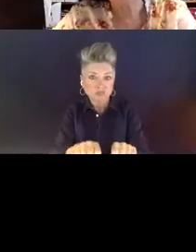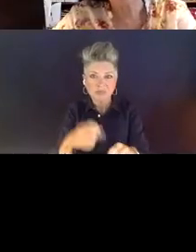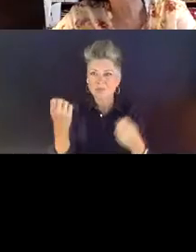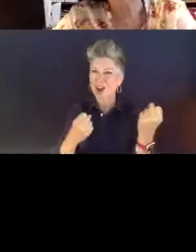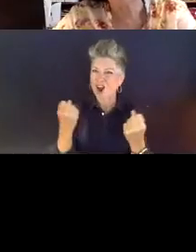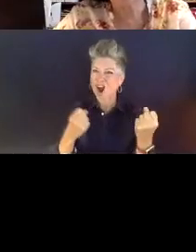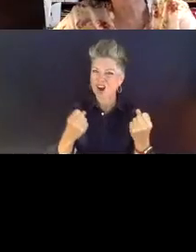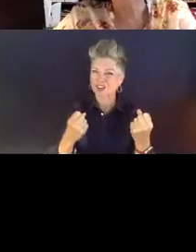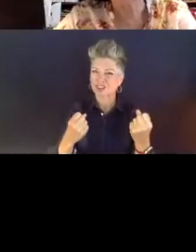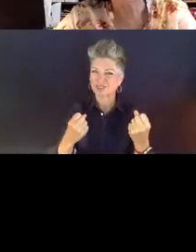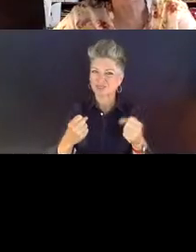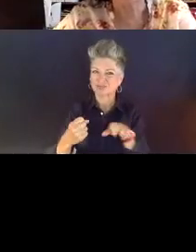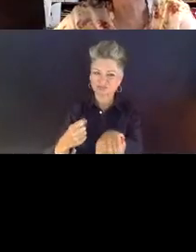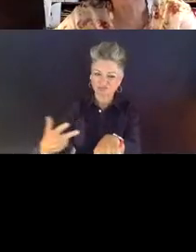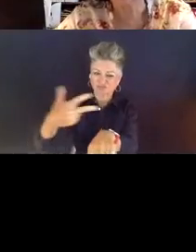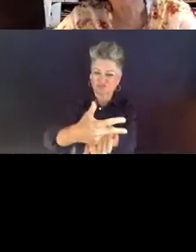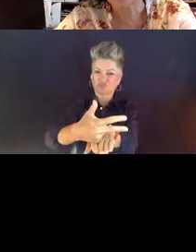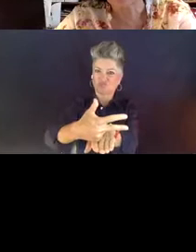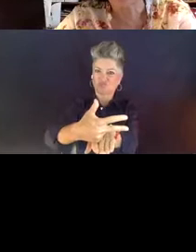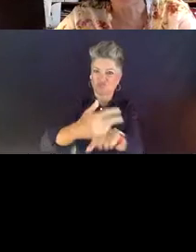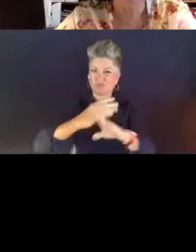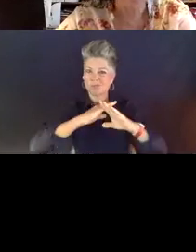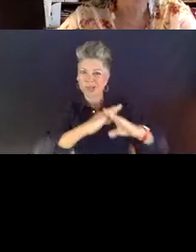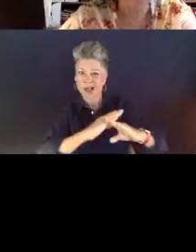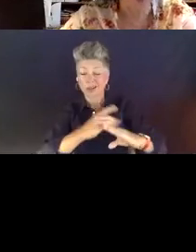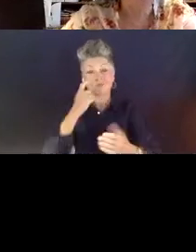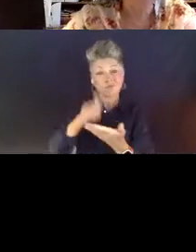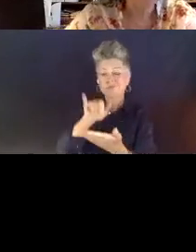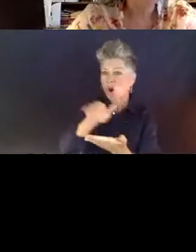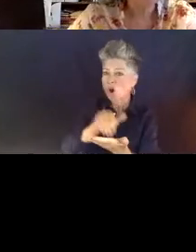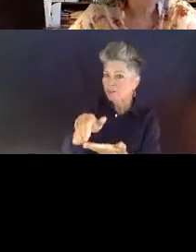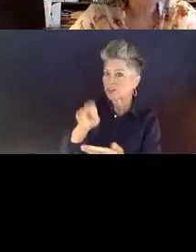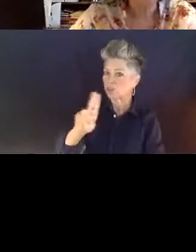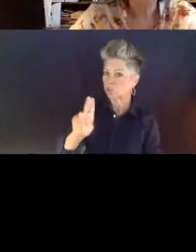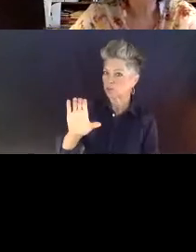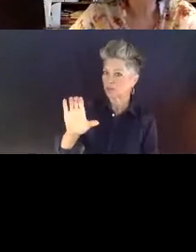sometimes encounter around the sidewalks at UCLA, where I walk.